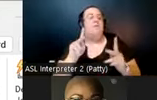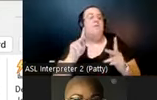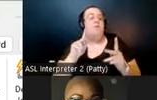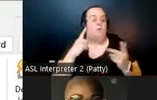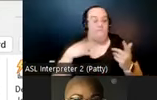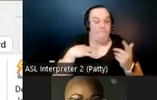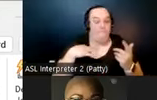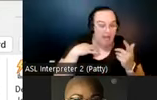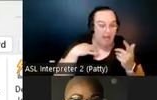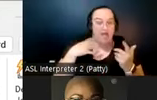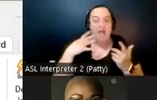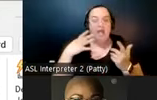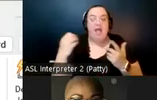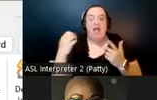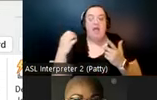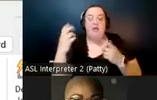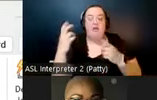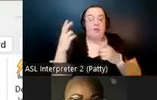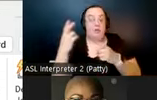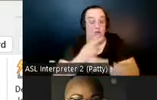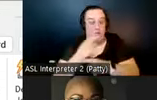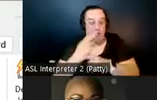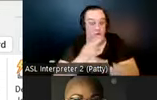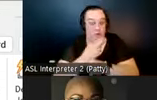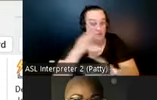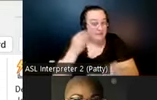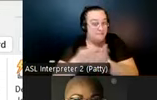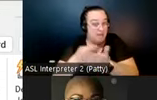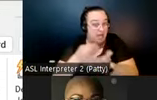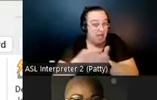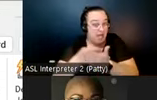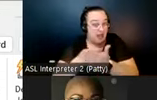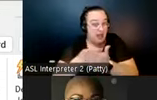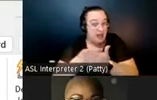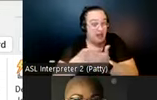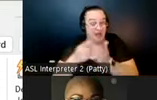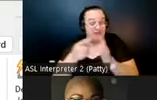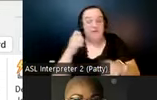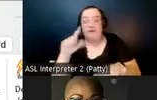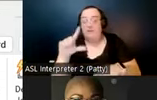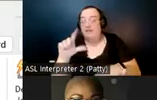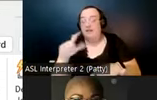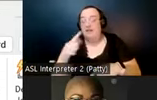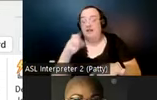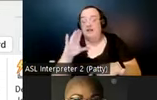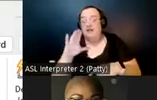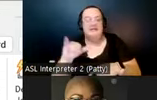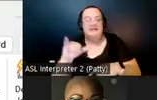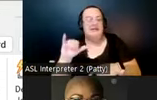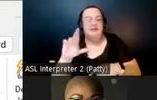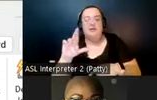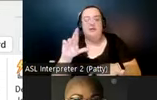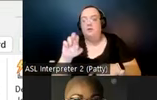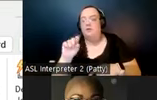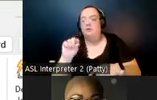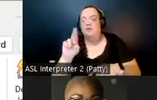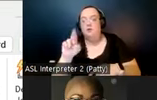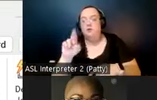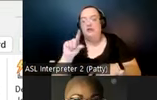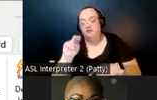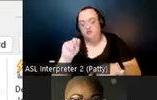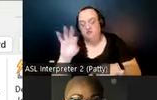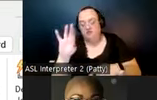for and use the funds from the Legacy Restoration Fund seemed like